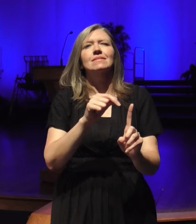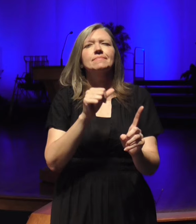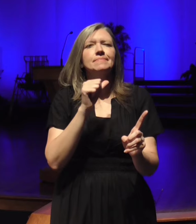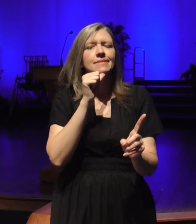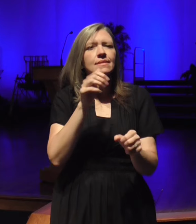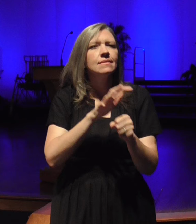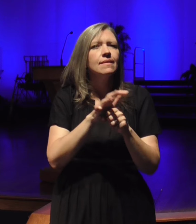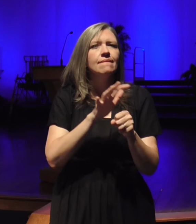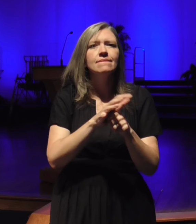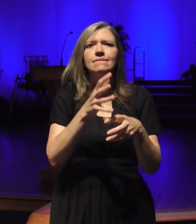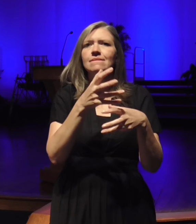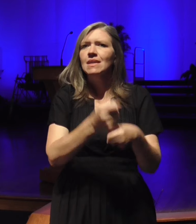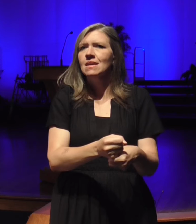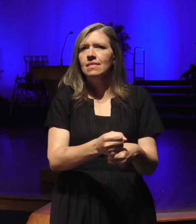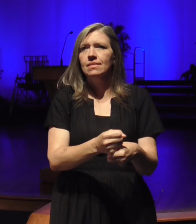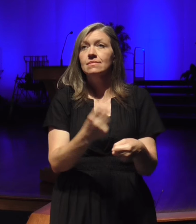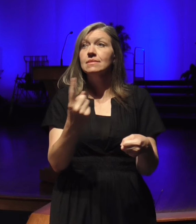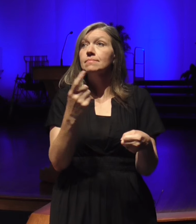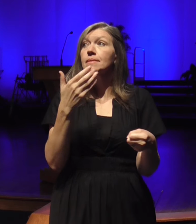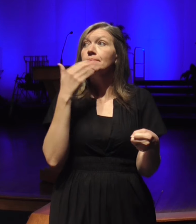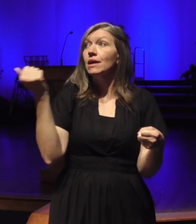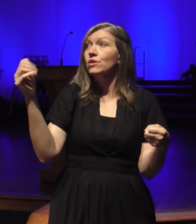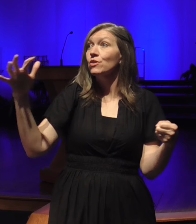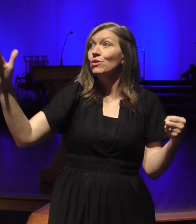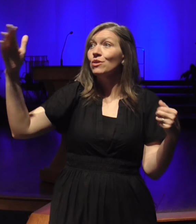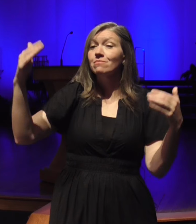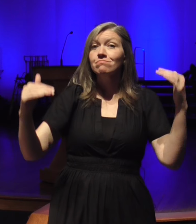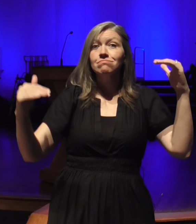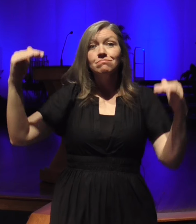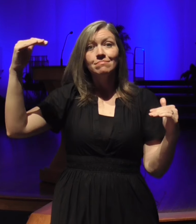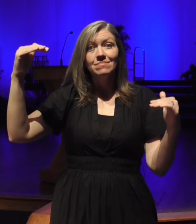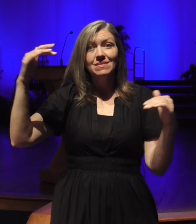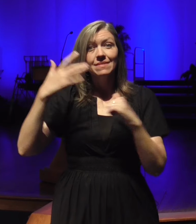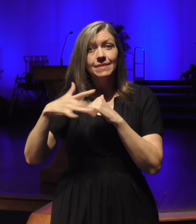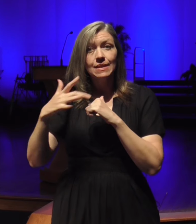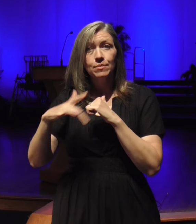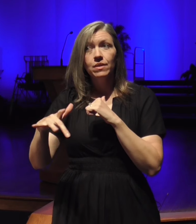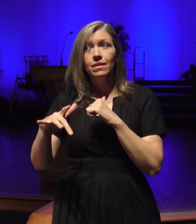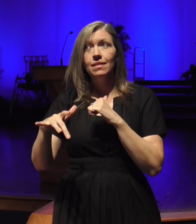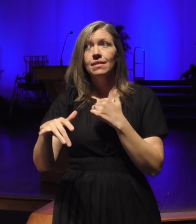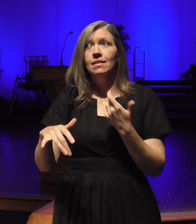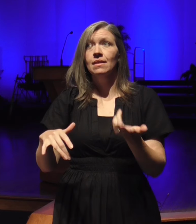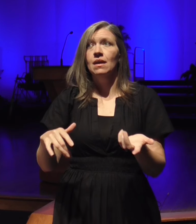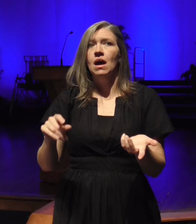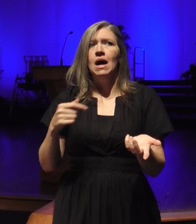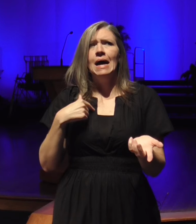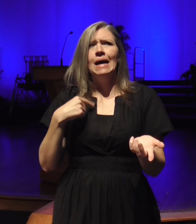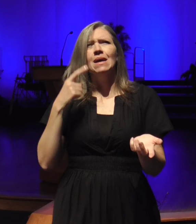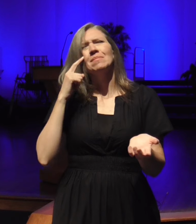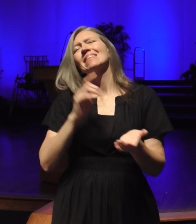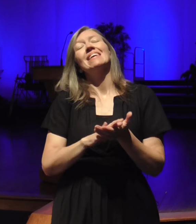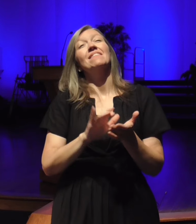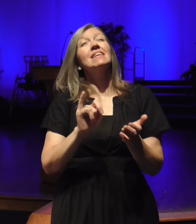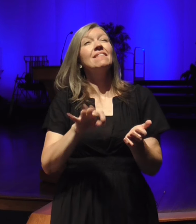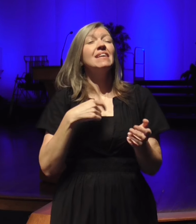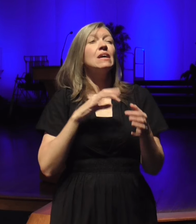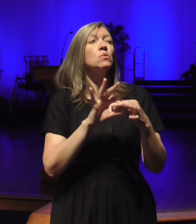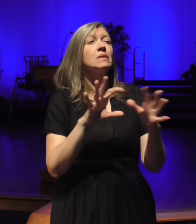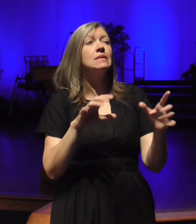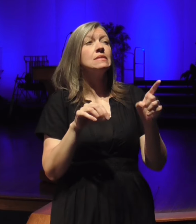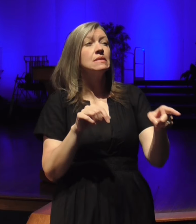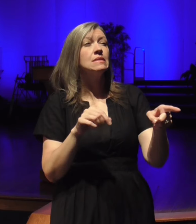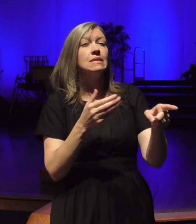things that are kind of sort of good in our life? It's the lack of faith that there's something better for